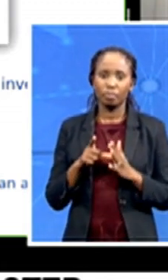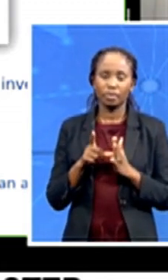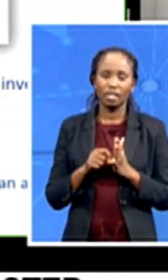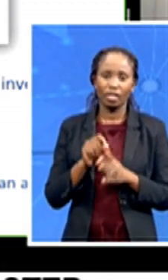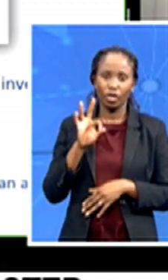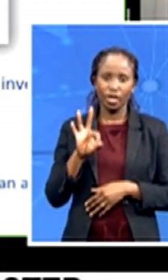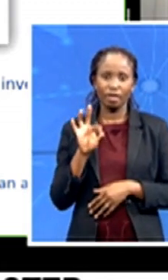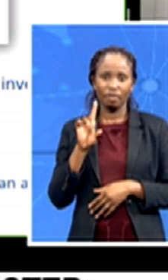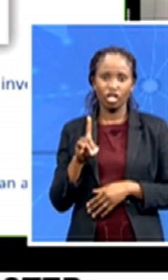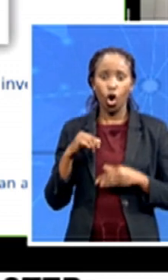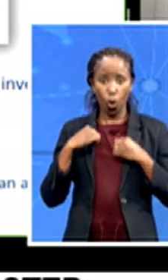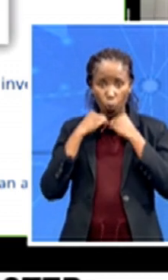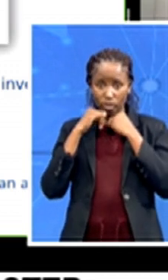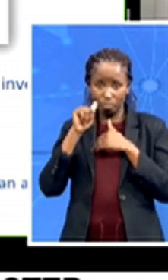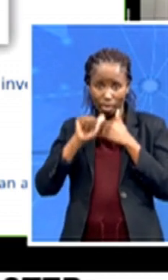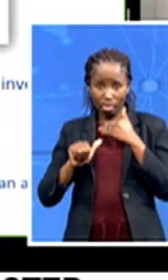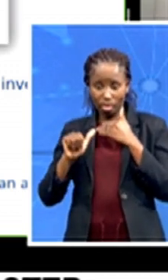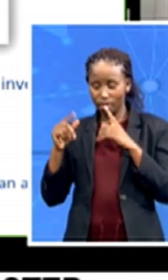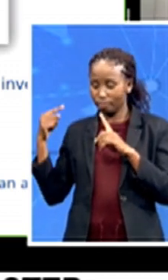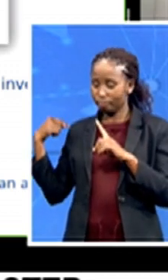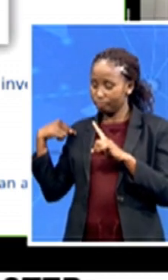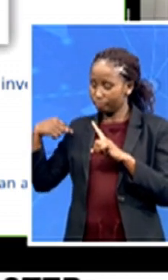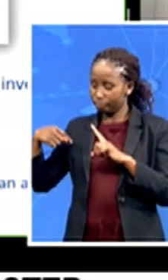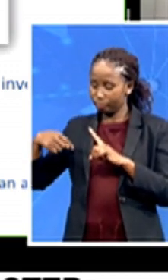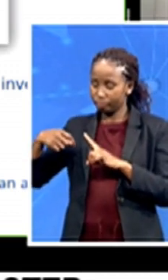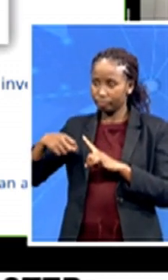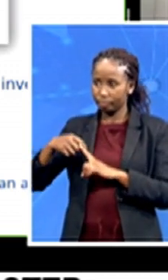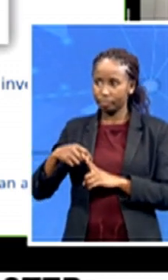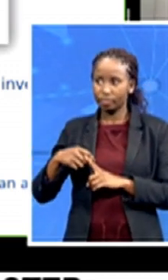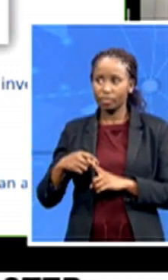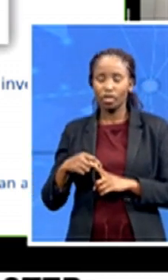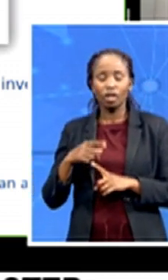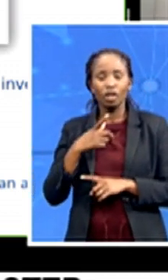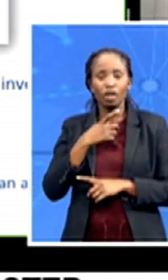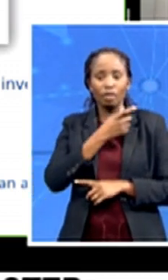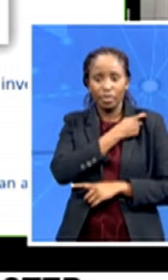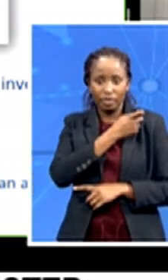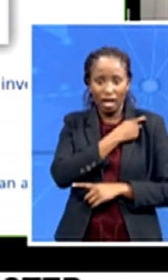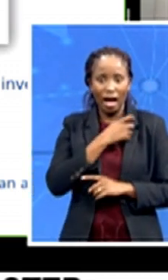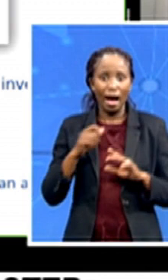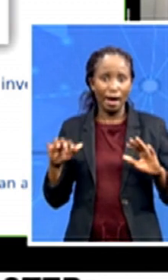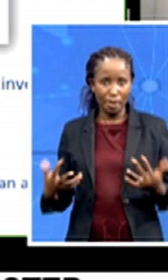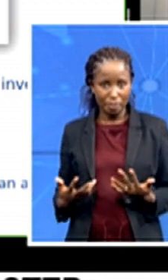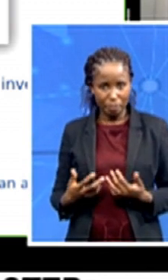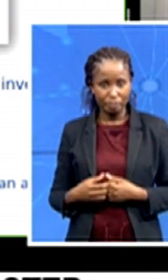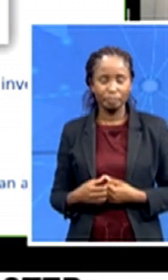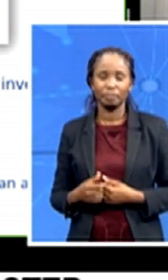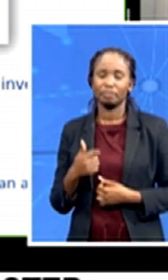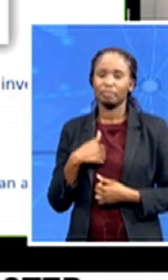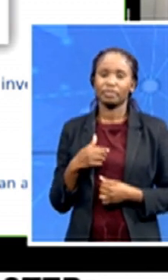of deaths reported following vaccination. And then they, as I explained, must all be